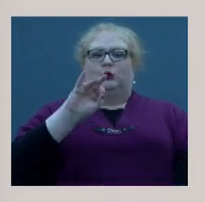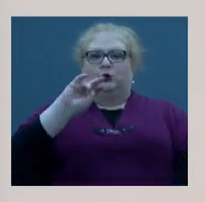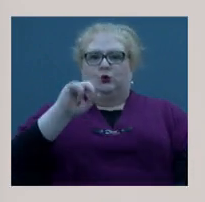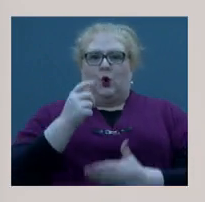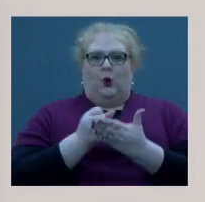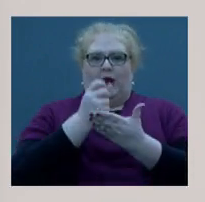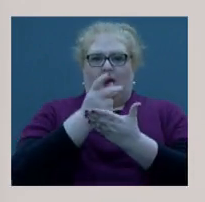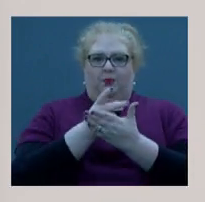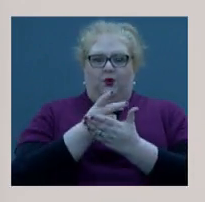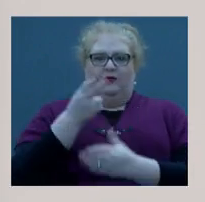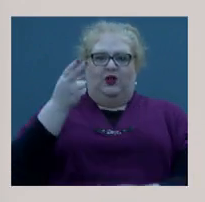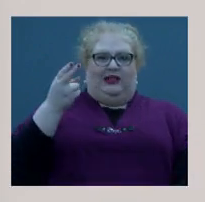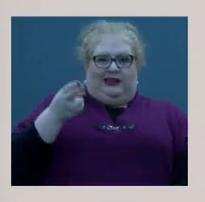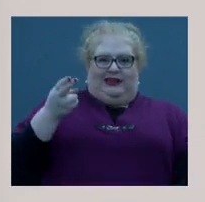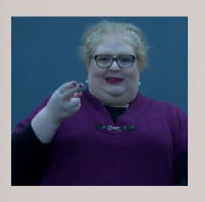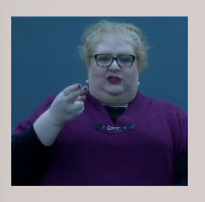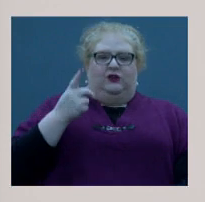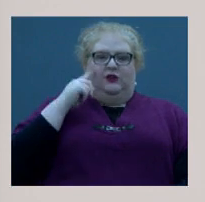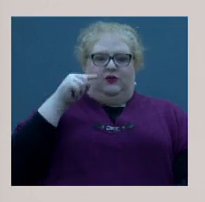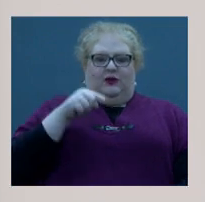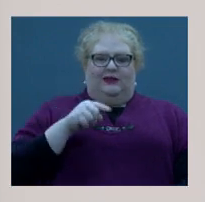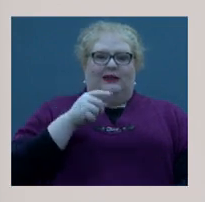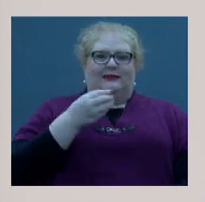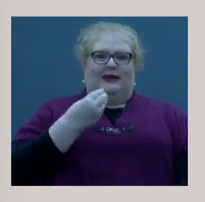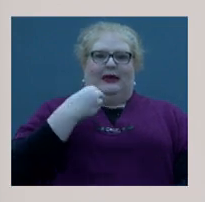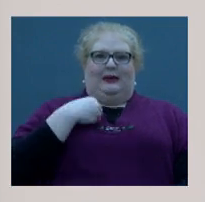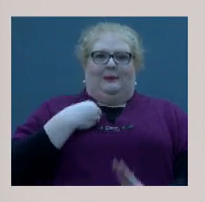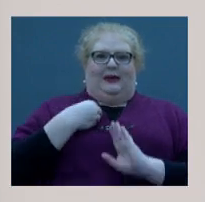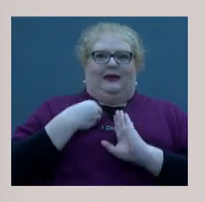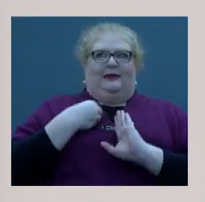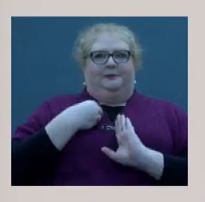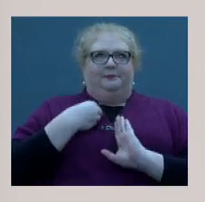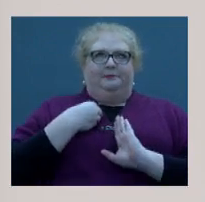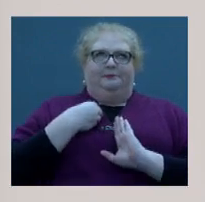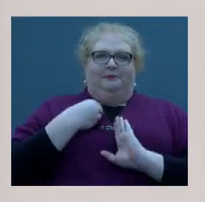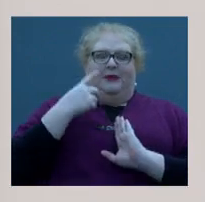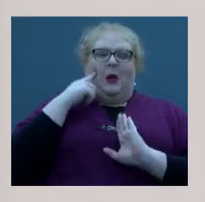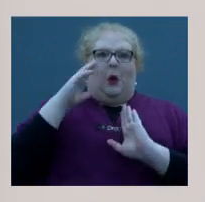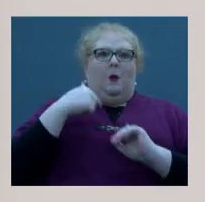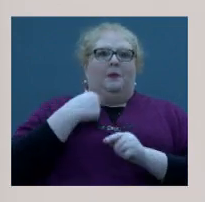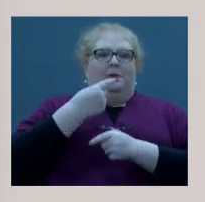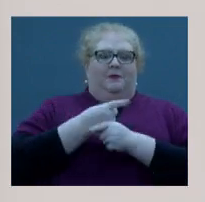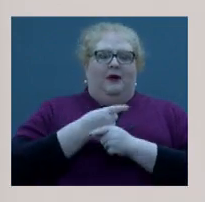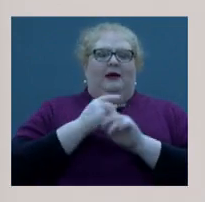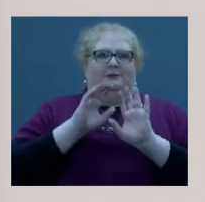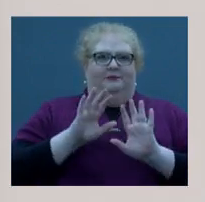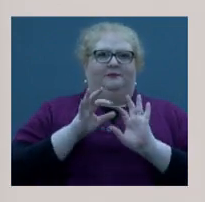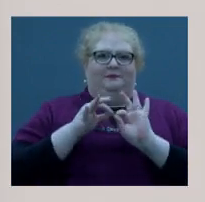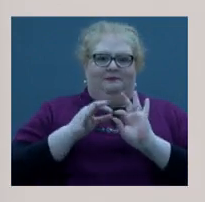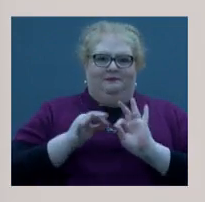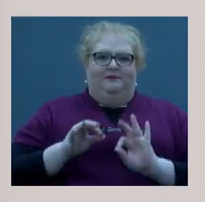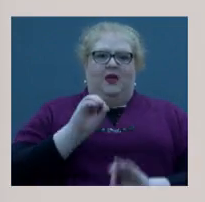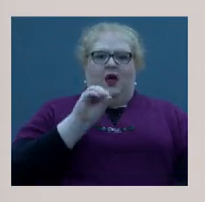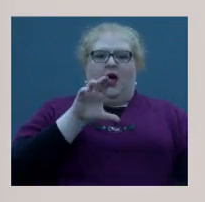history on this, bear with me. I hope I get it correct on here. In October 2015, the